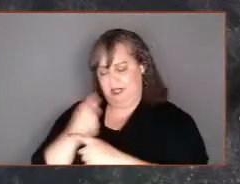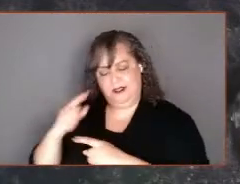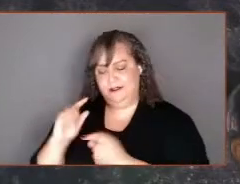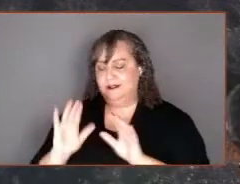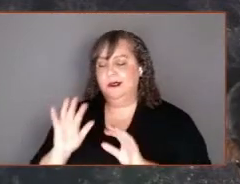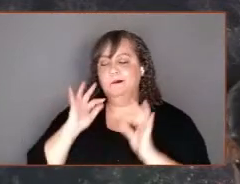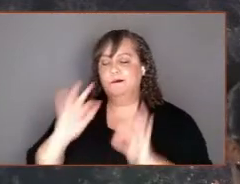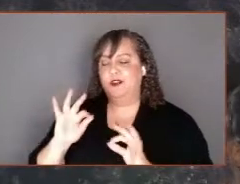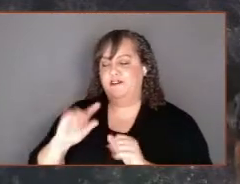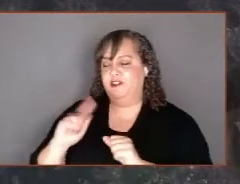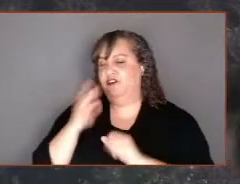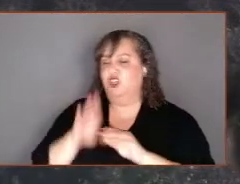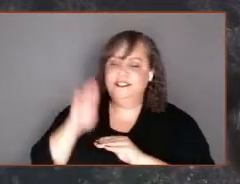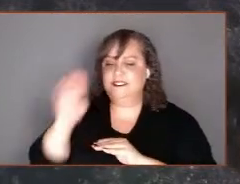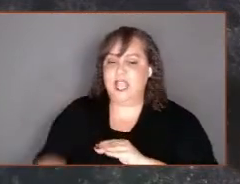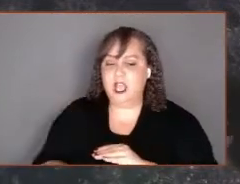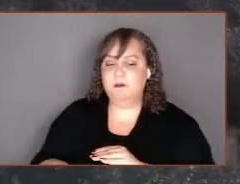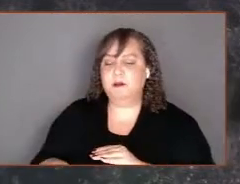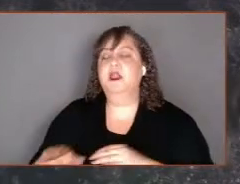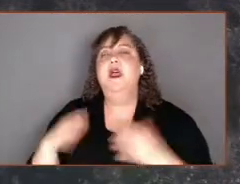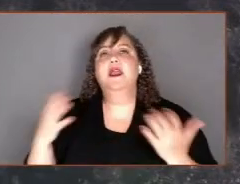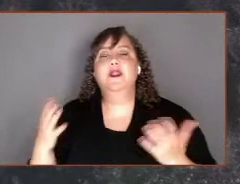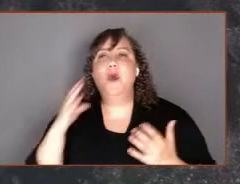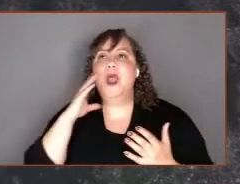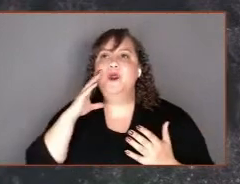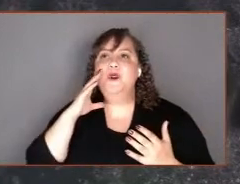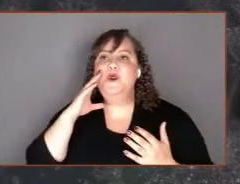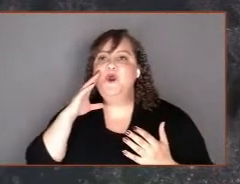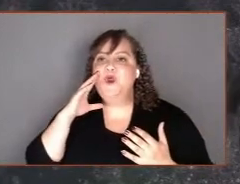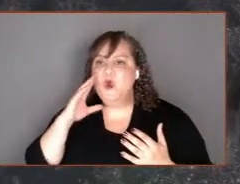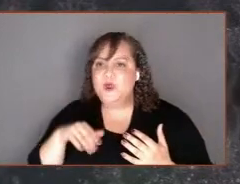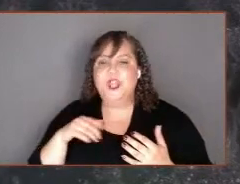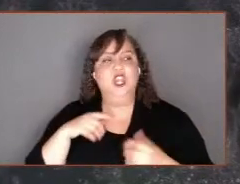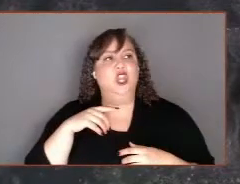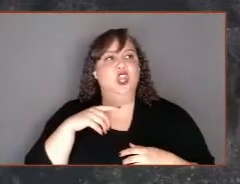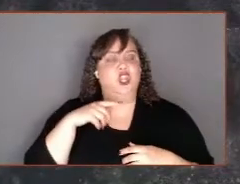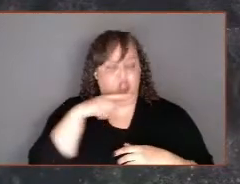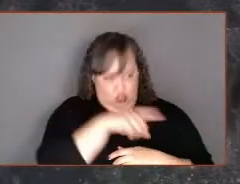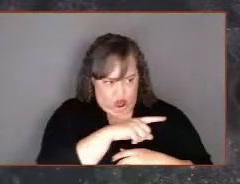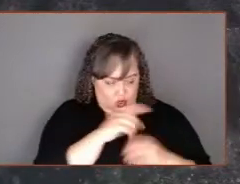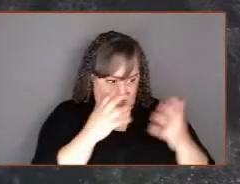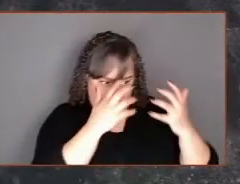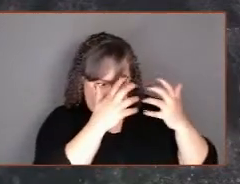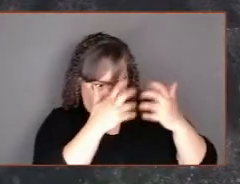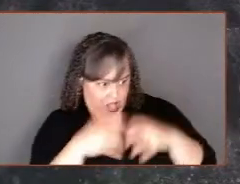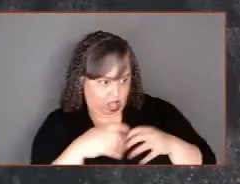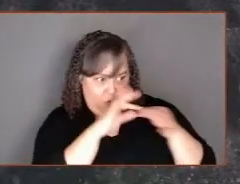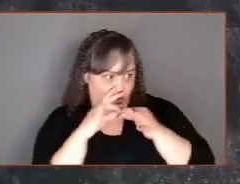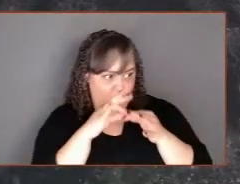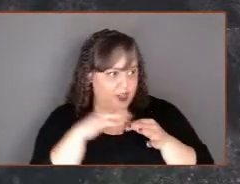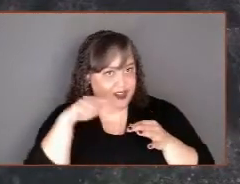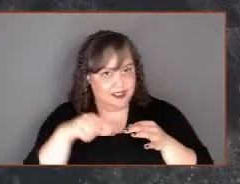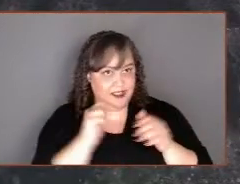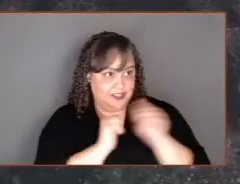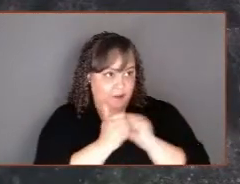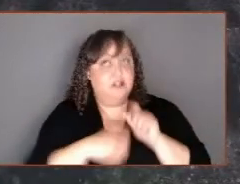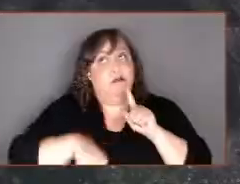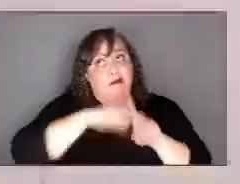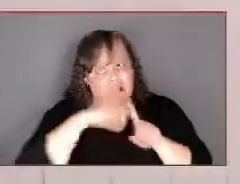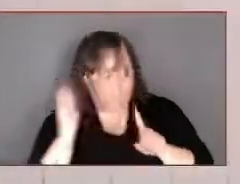you not only put this competition together, but you're also a judge. So I'll let you get back to that. All right. Thanks, Natalie. All right. Now, Molly, back to